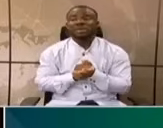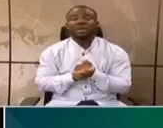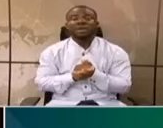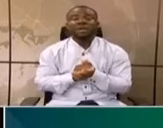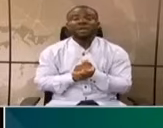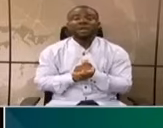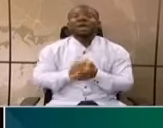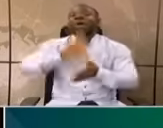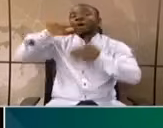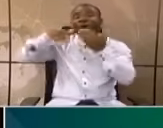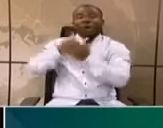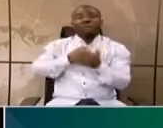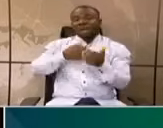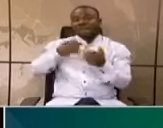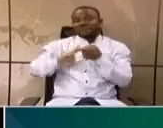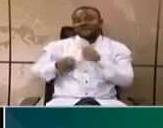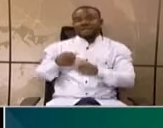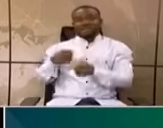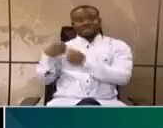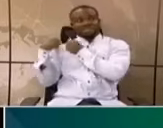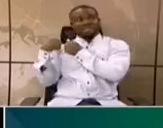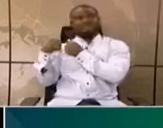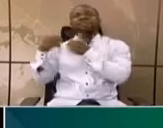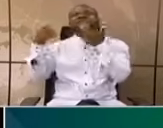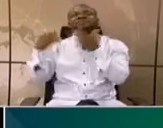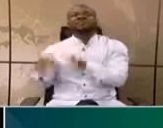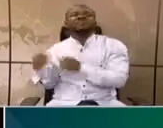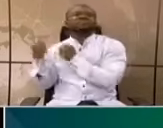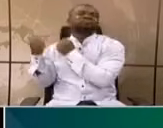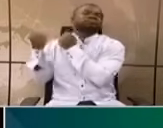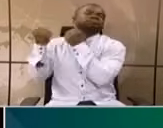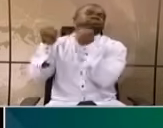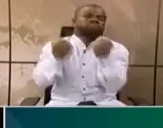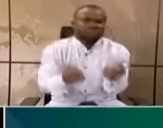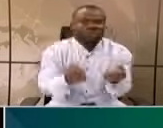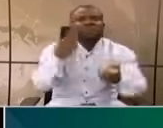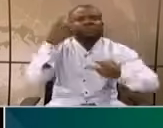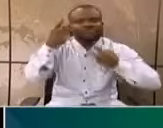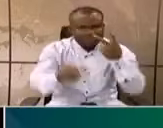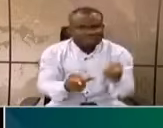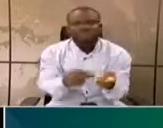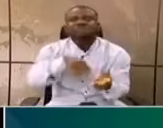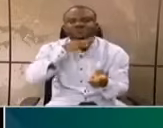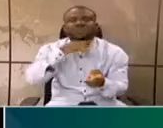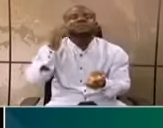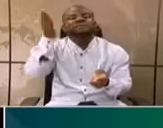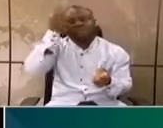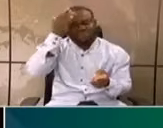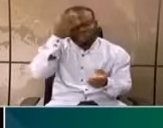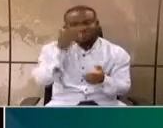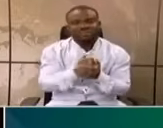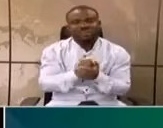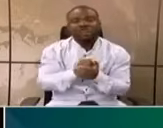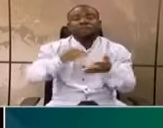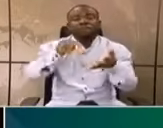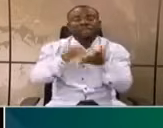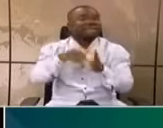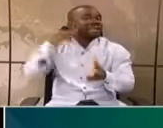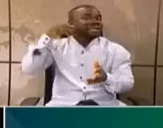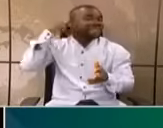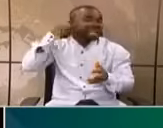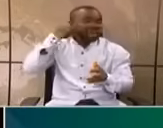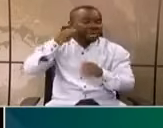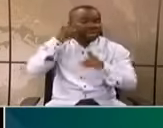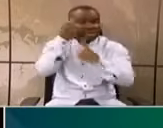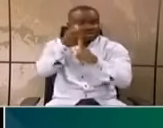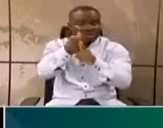Production team ni na yakọ ho. Eti yenim de yeka. Amenanim e no mo. Amenana se